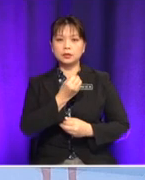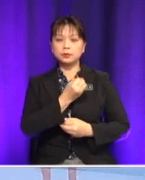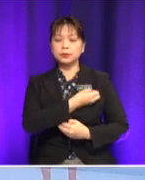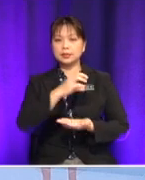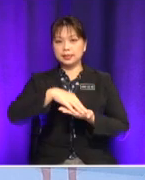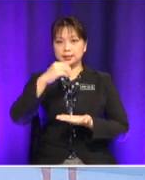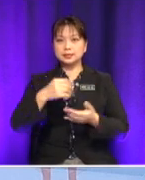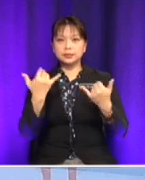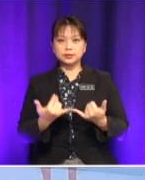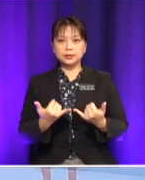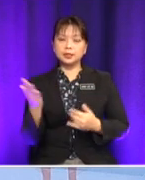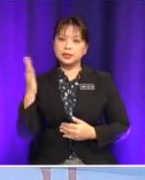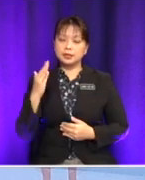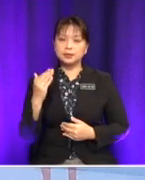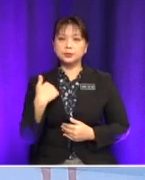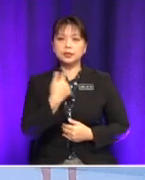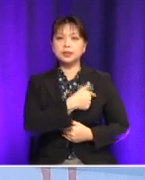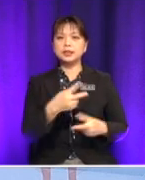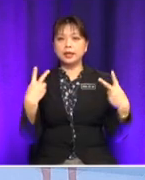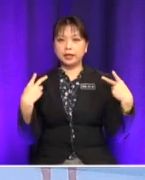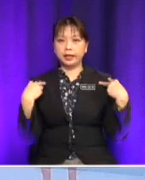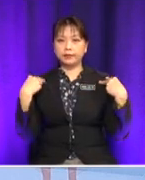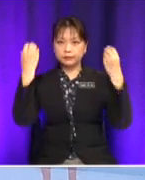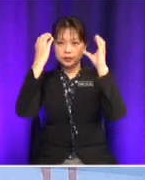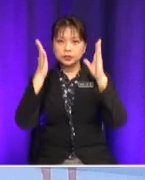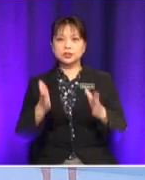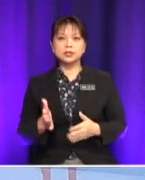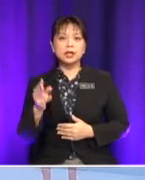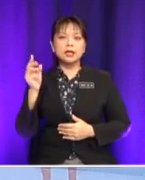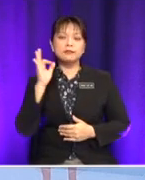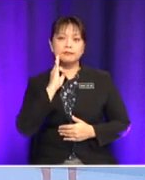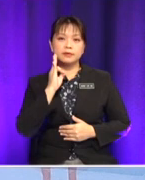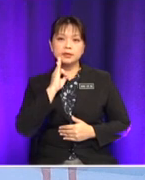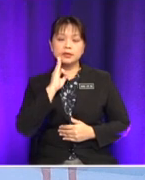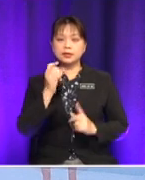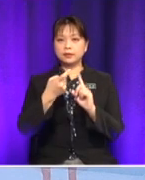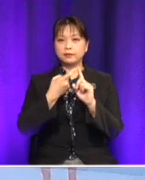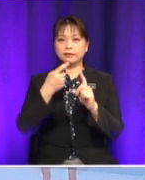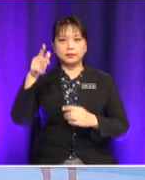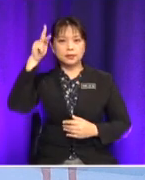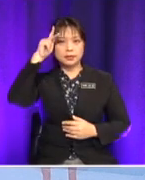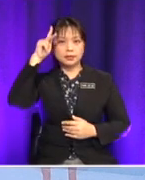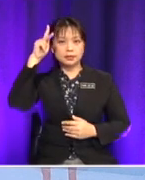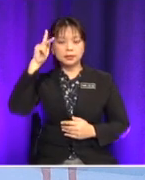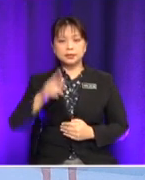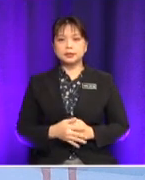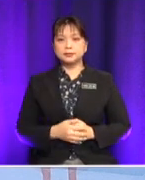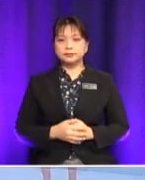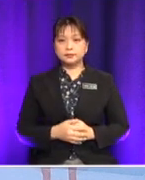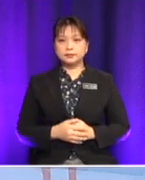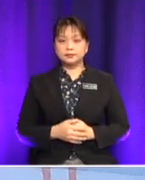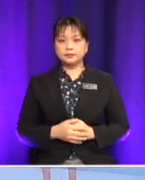Madam Farah Liza here with me, who is hailing all the way from SMK Chiku 2, Gua